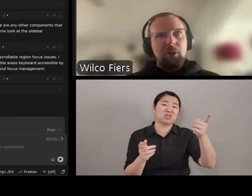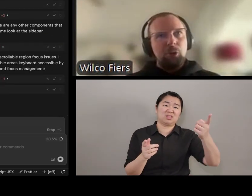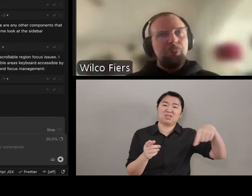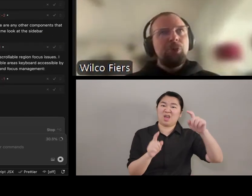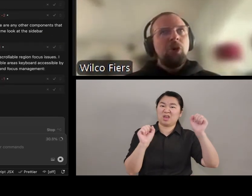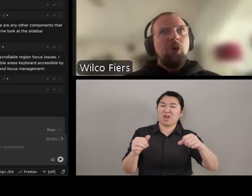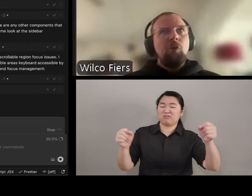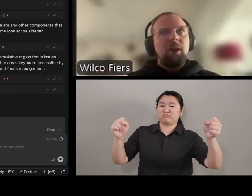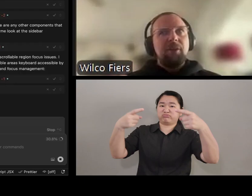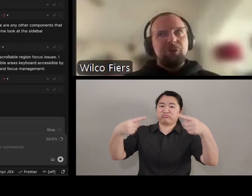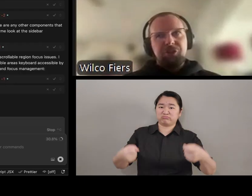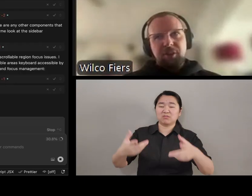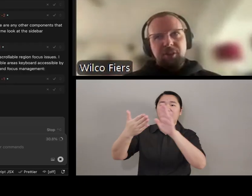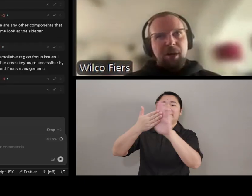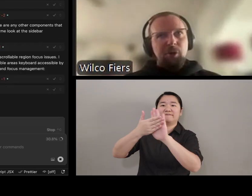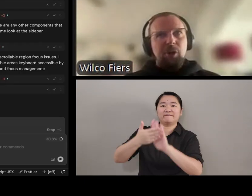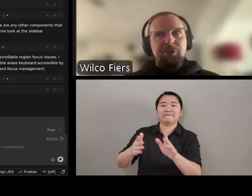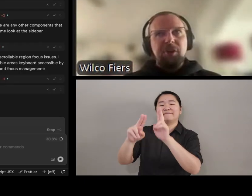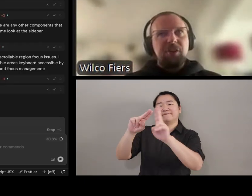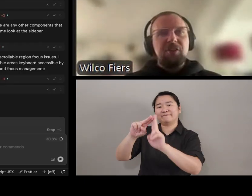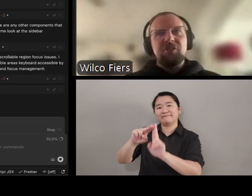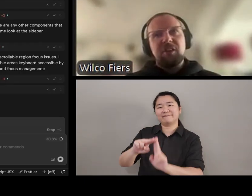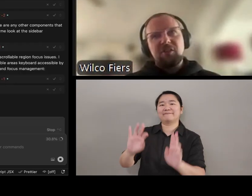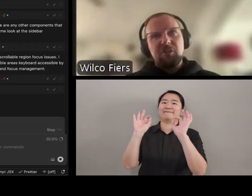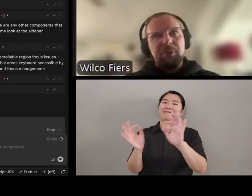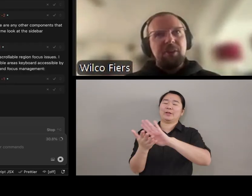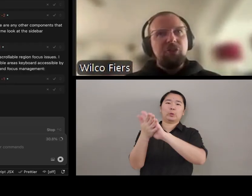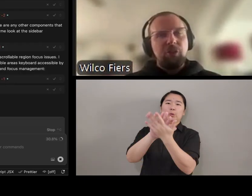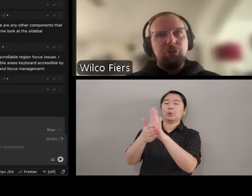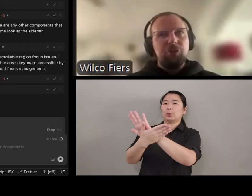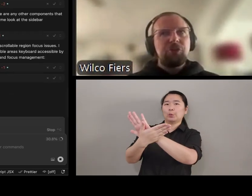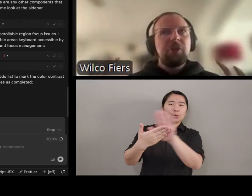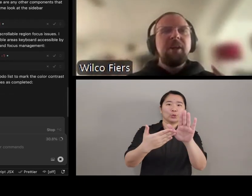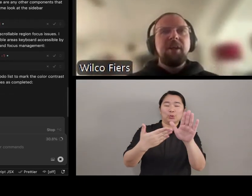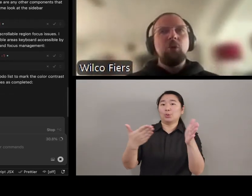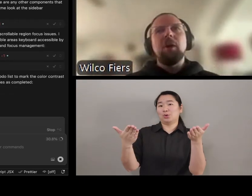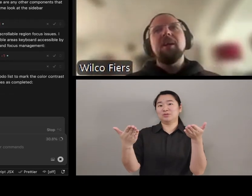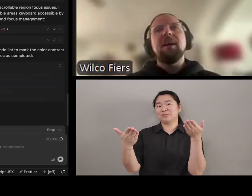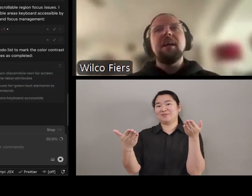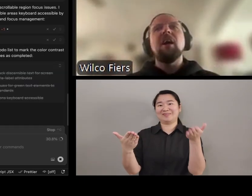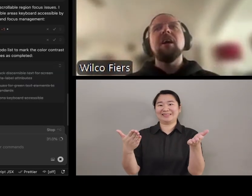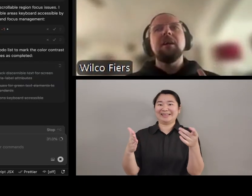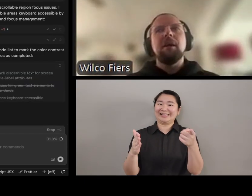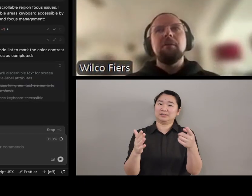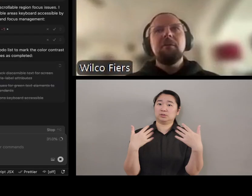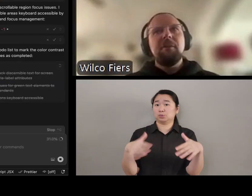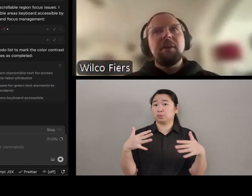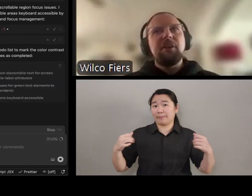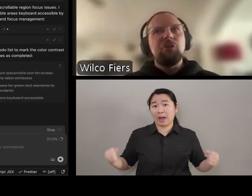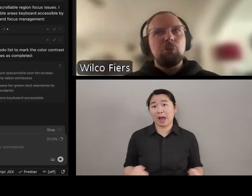in the loop while leveraging the power of our existing accessibility solutions in a way that AI